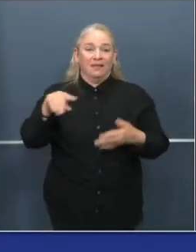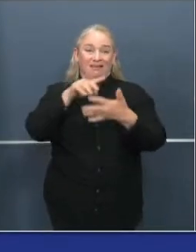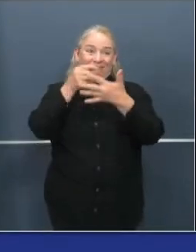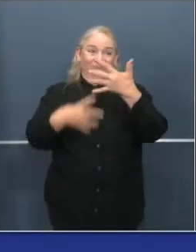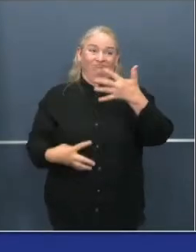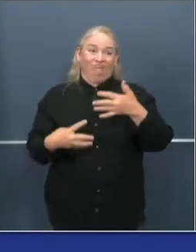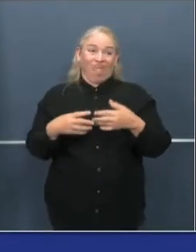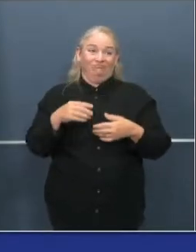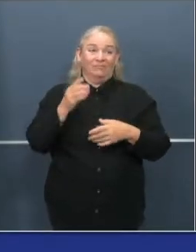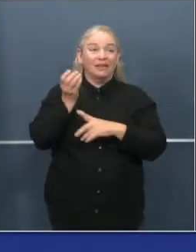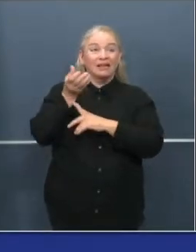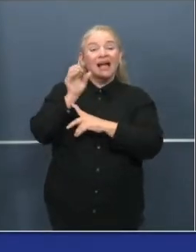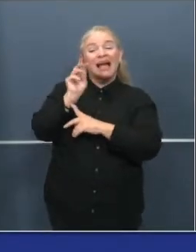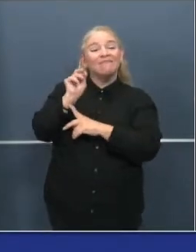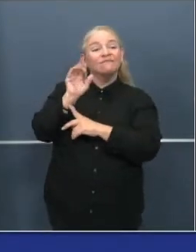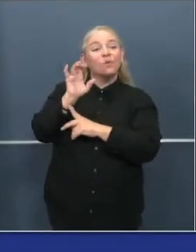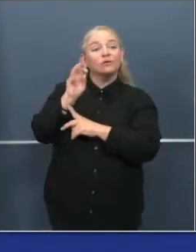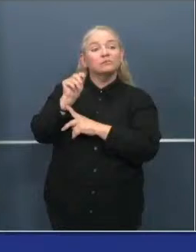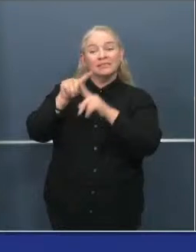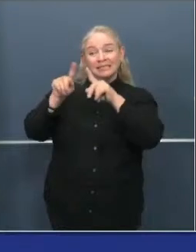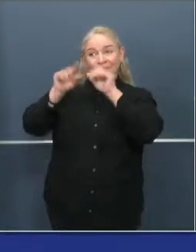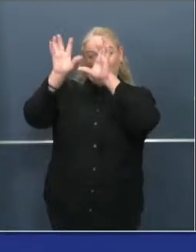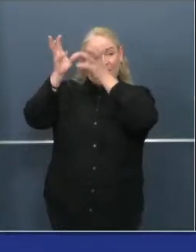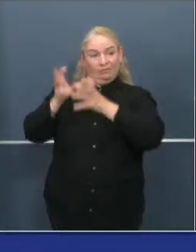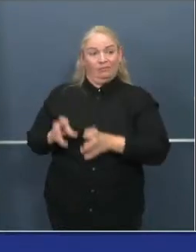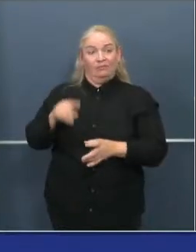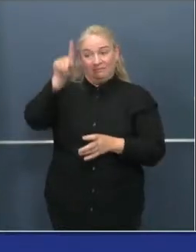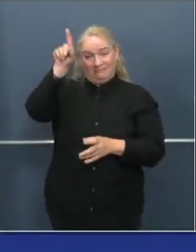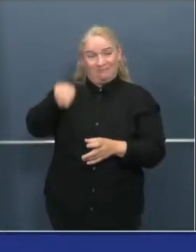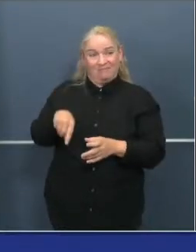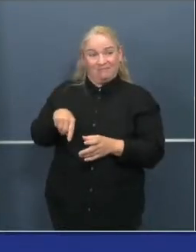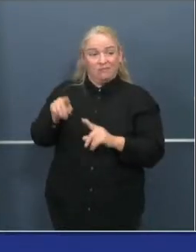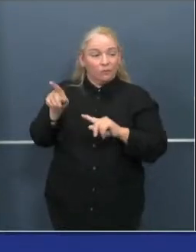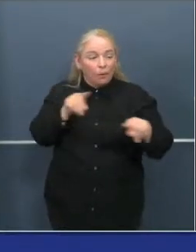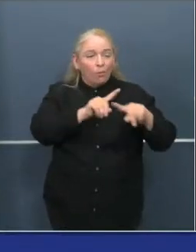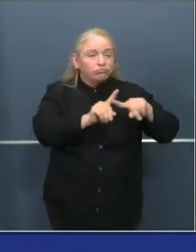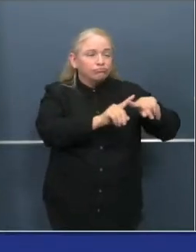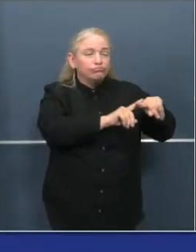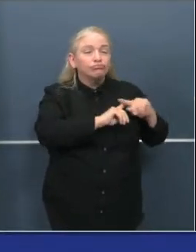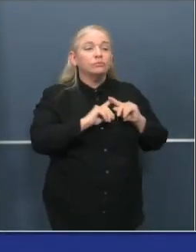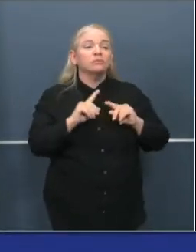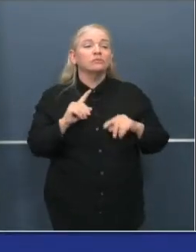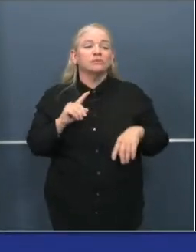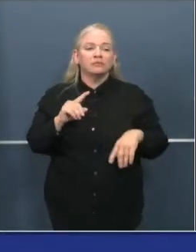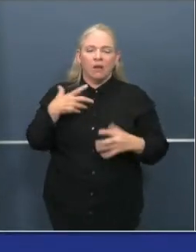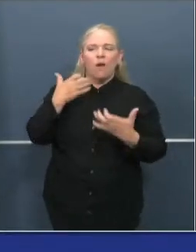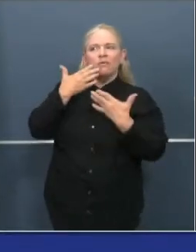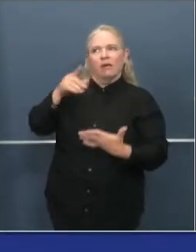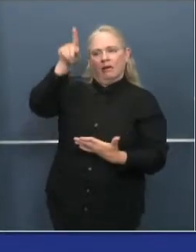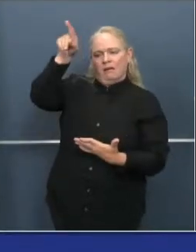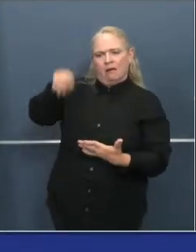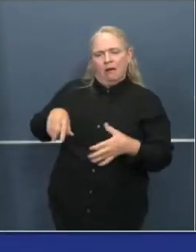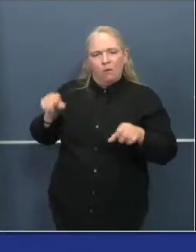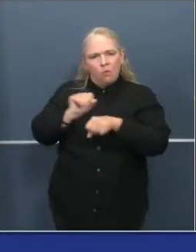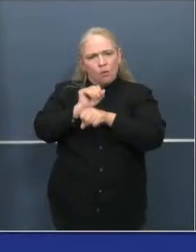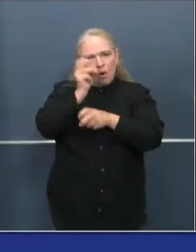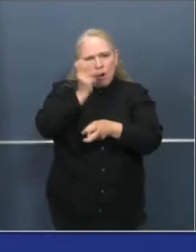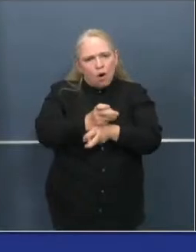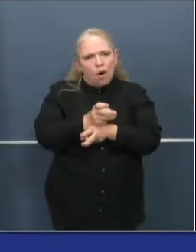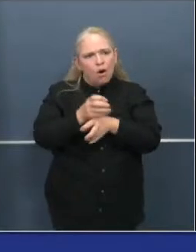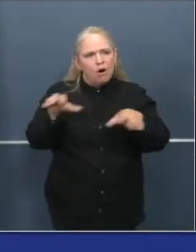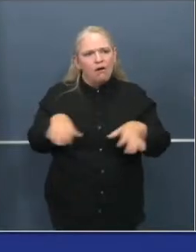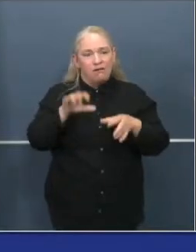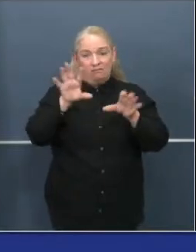just thank our agencies, now 10 agencies in total, that were part of those actions. Speaking of actions, there are a